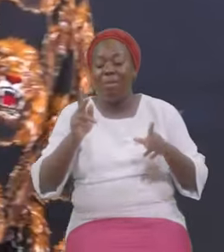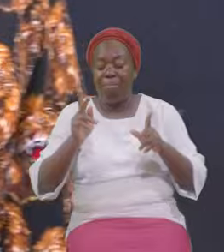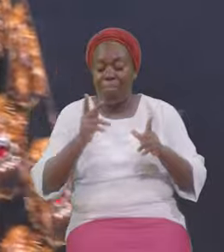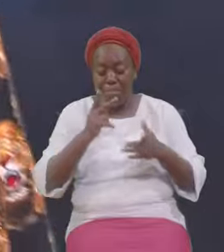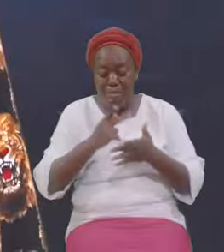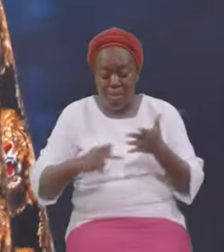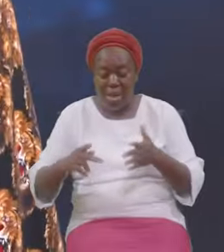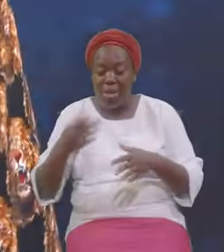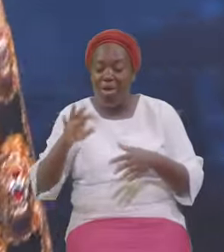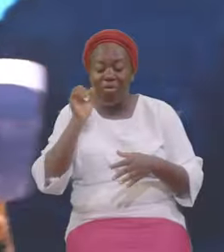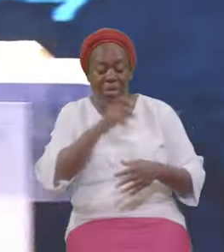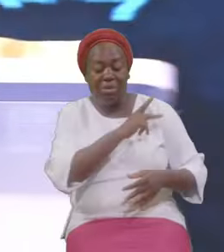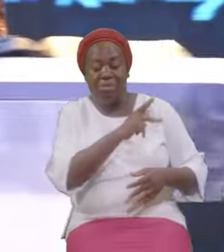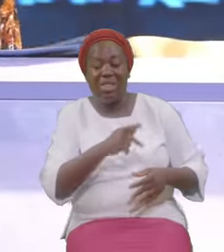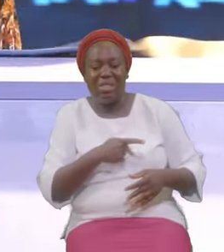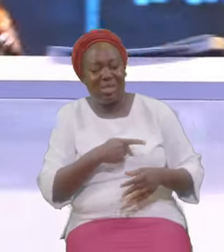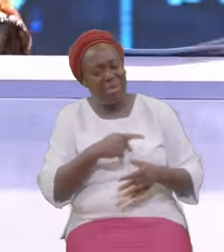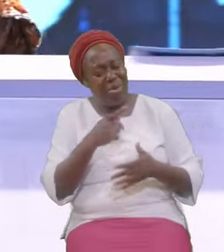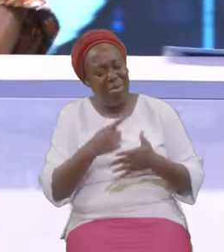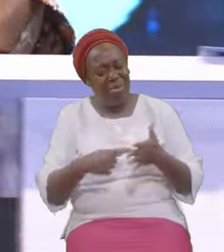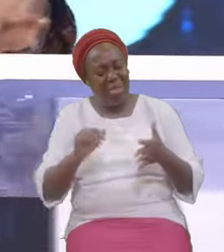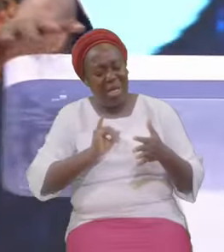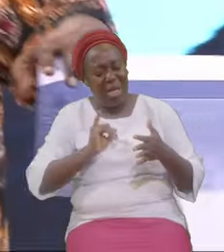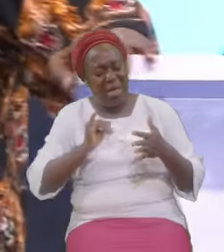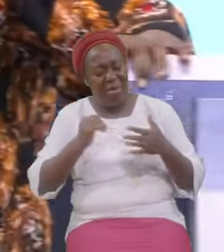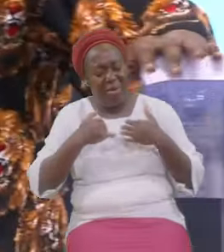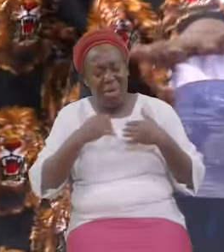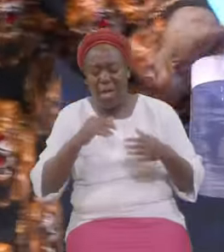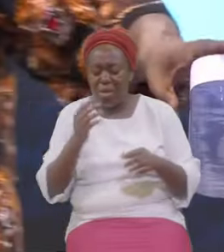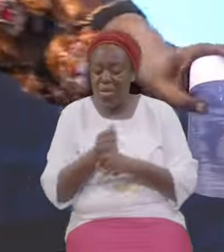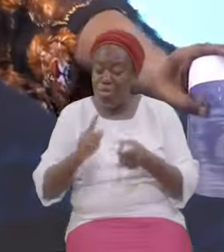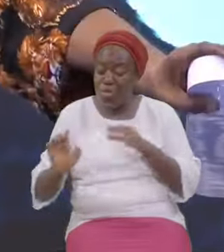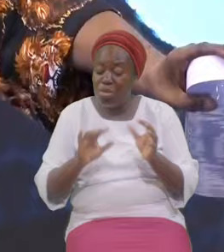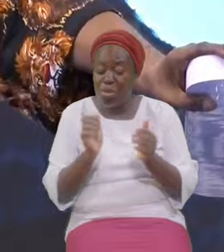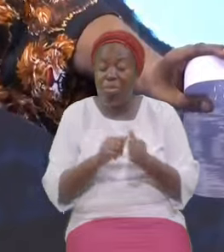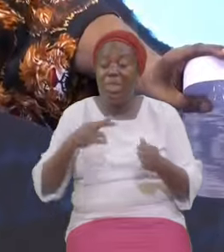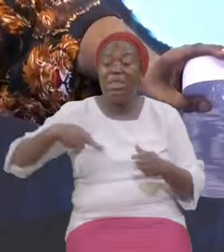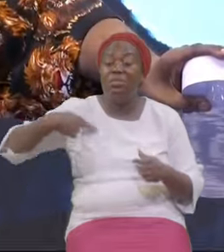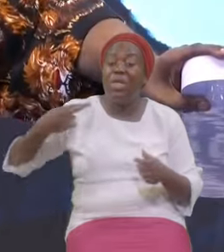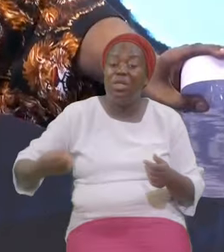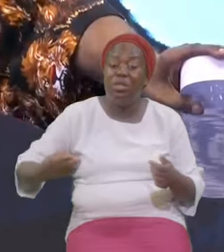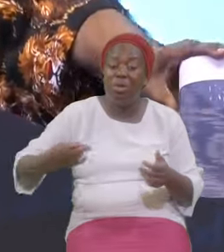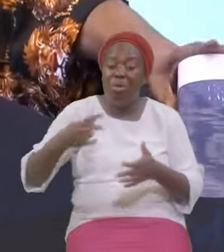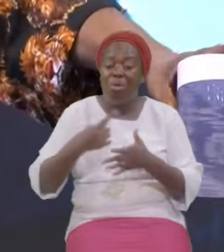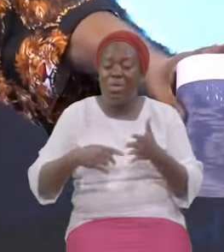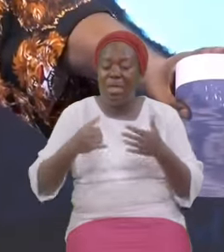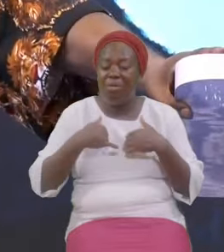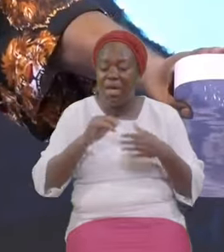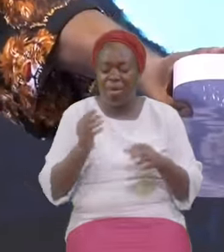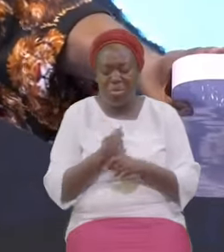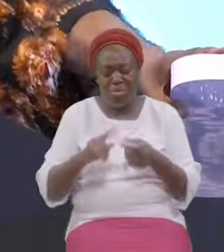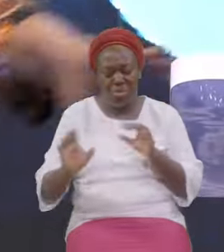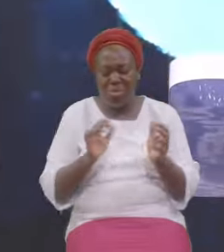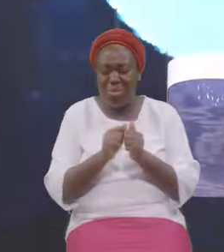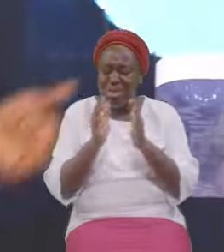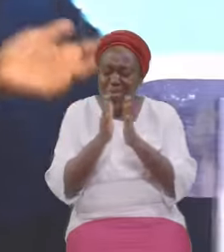with religion? What have I got to do with Jesus? What have I got to do with prayer? What have I got to do with